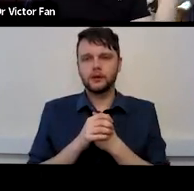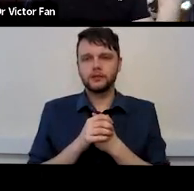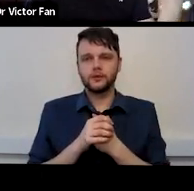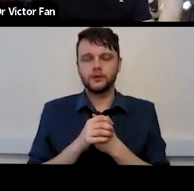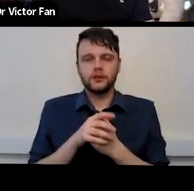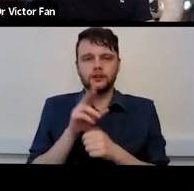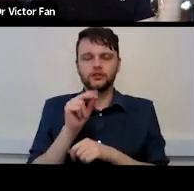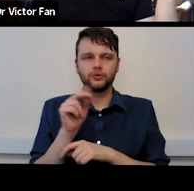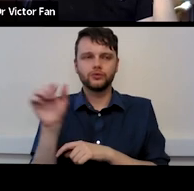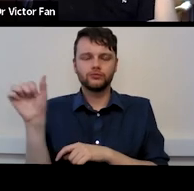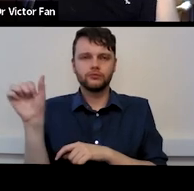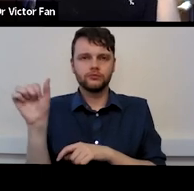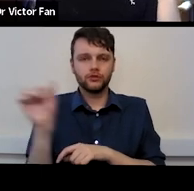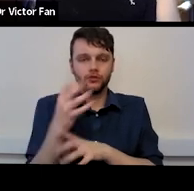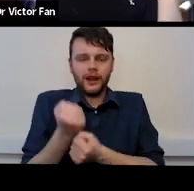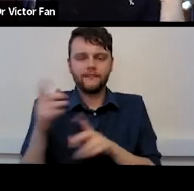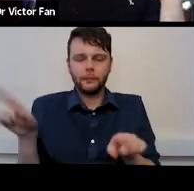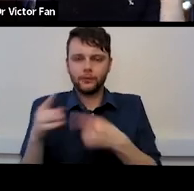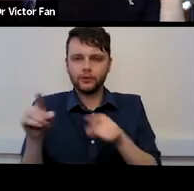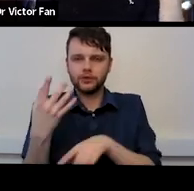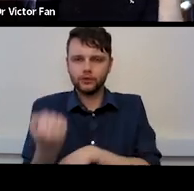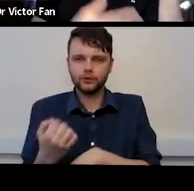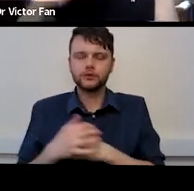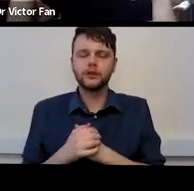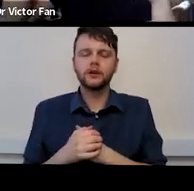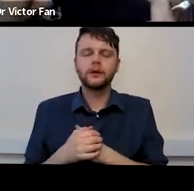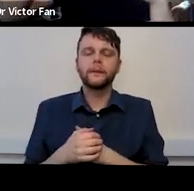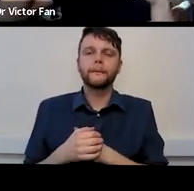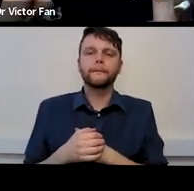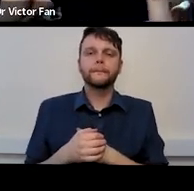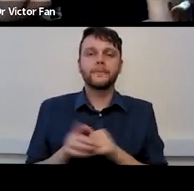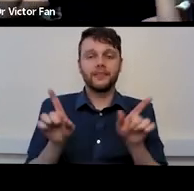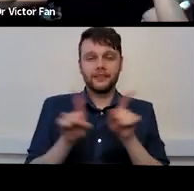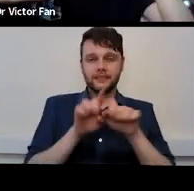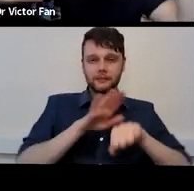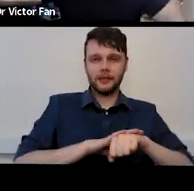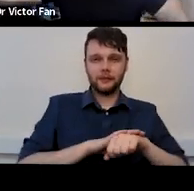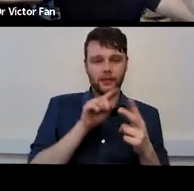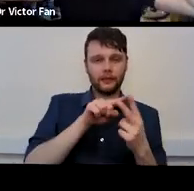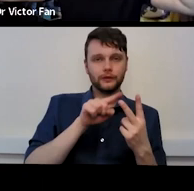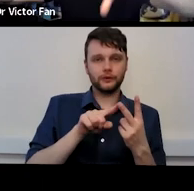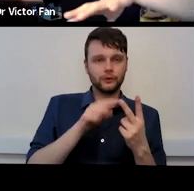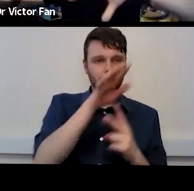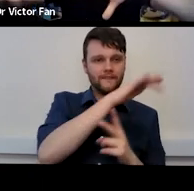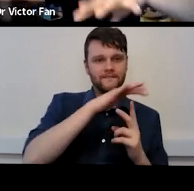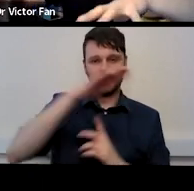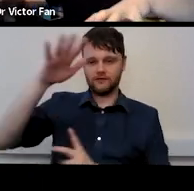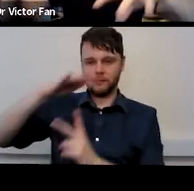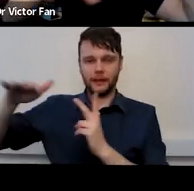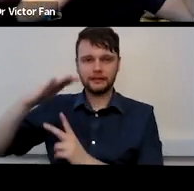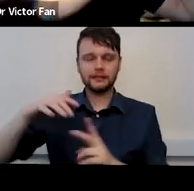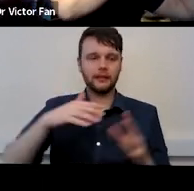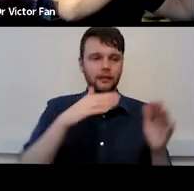any accompaniment. And at the same time, the two shots, the two environments, the